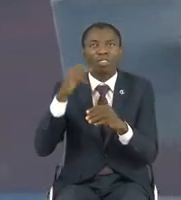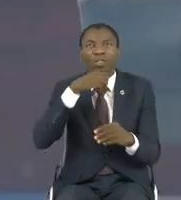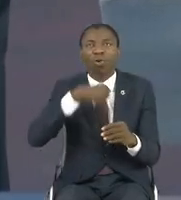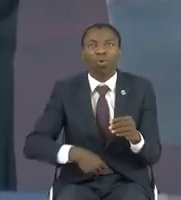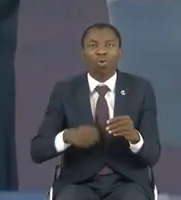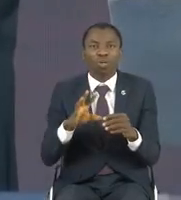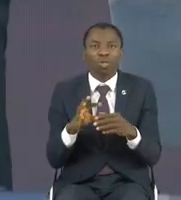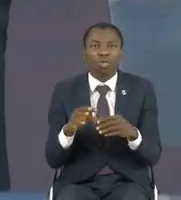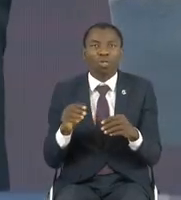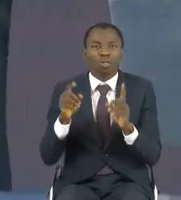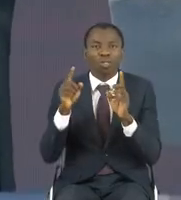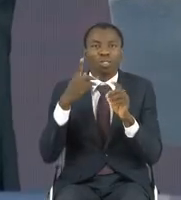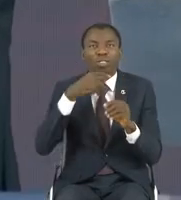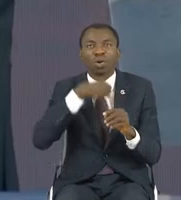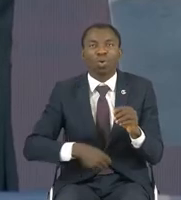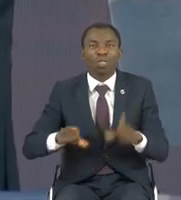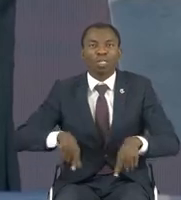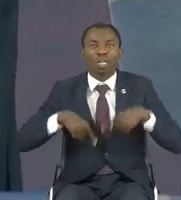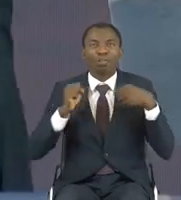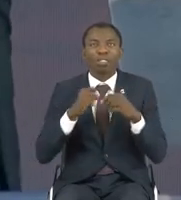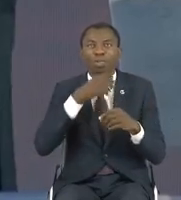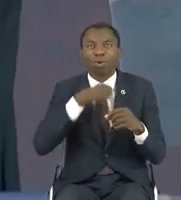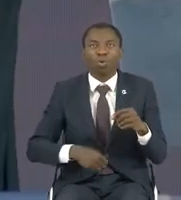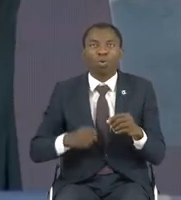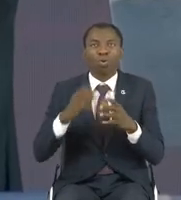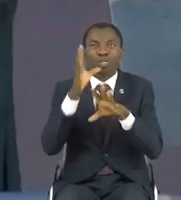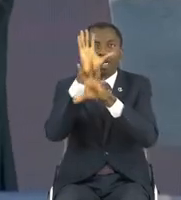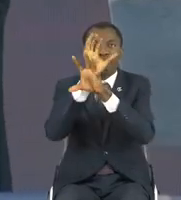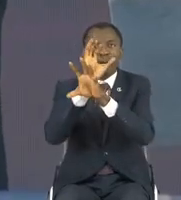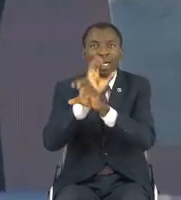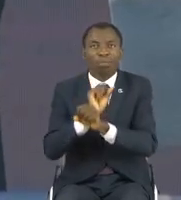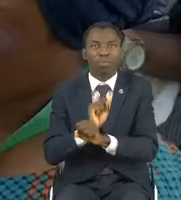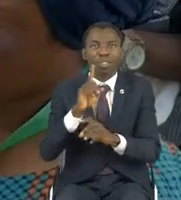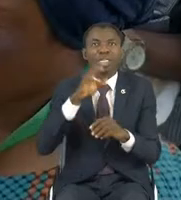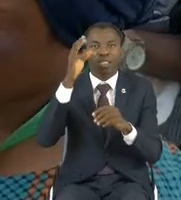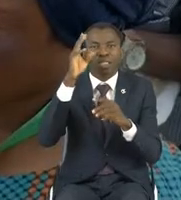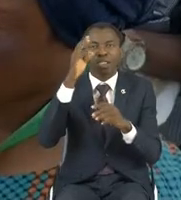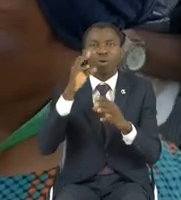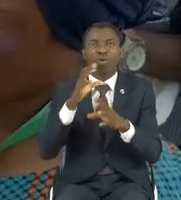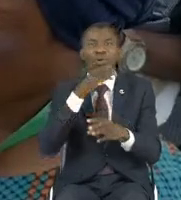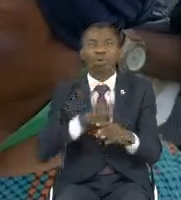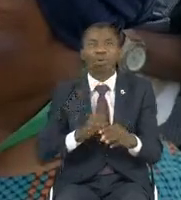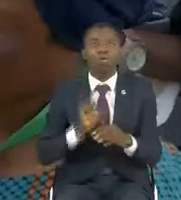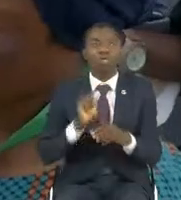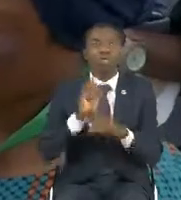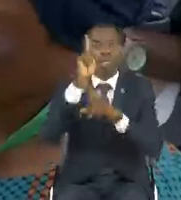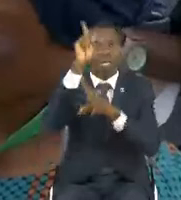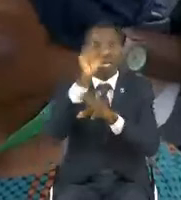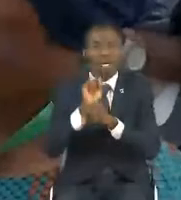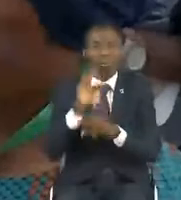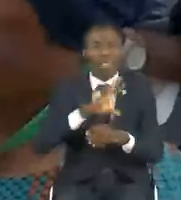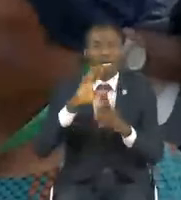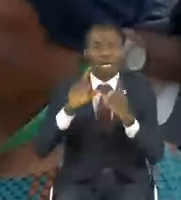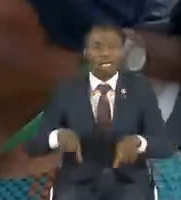life, the old habit, the old lifestyle. You lose that, you give that